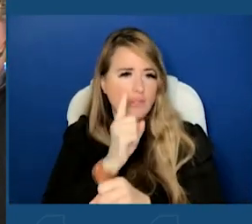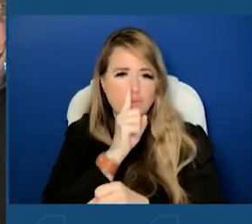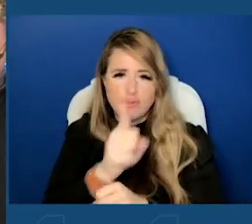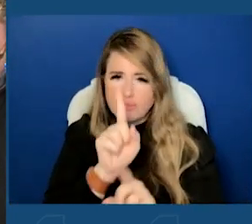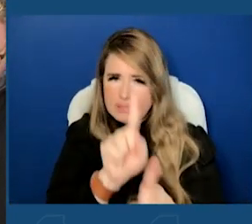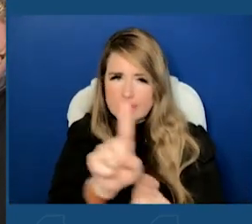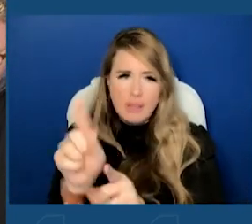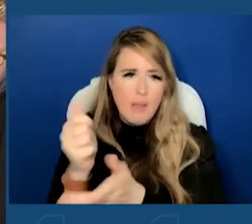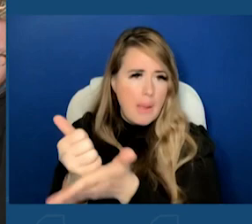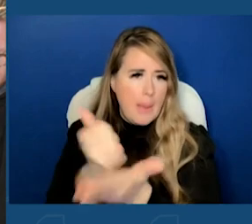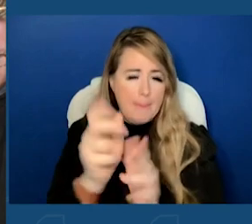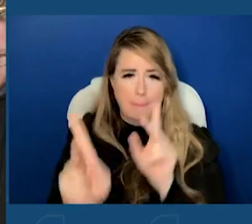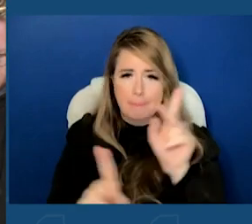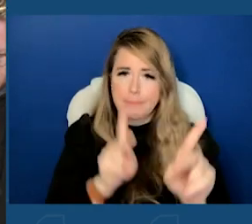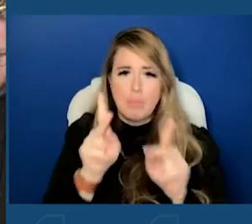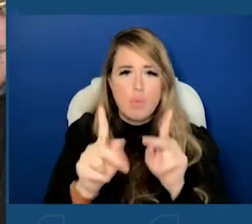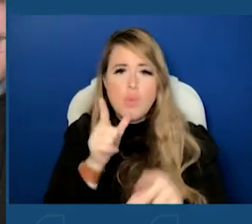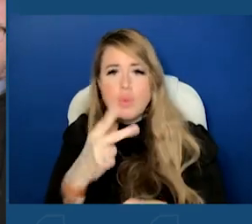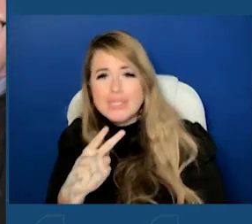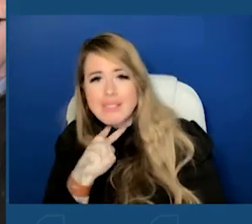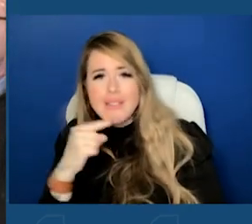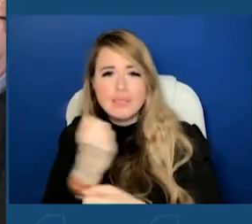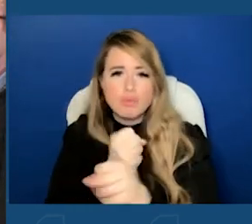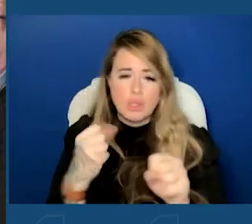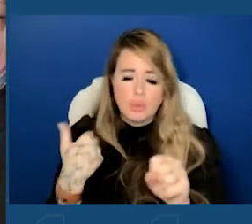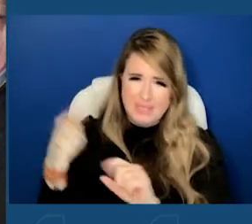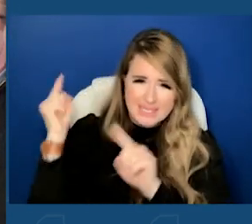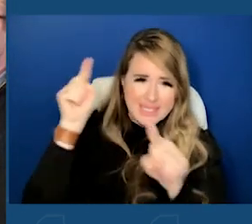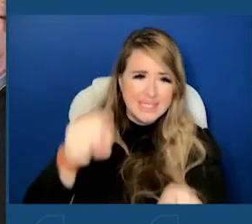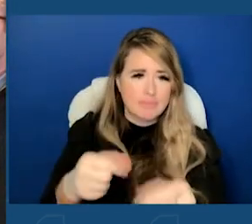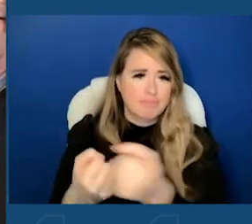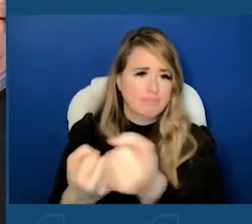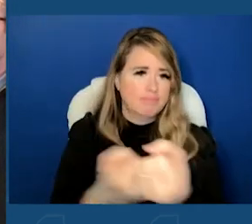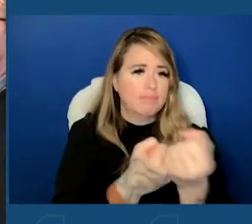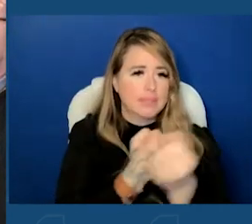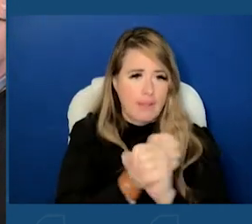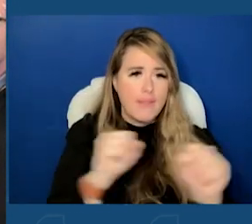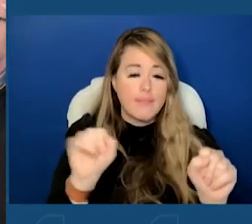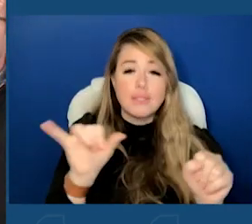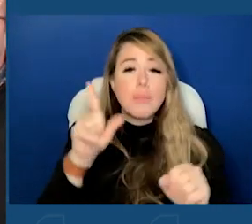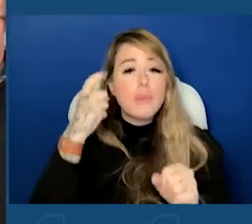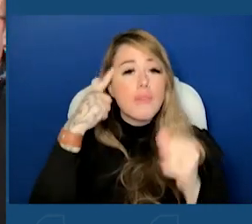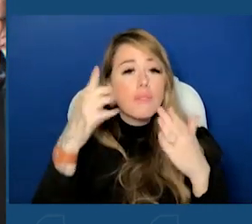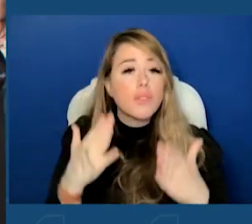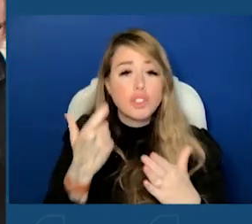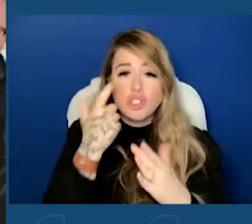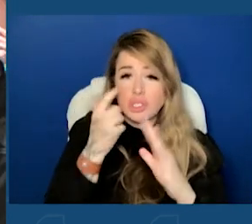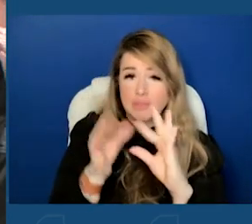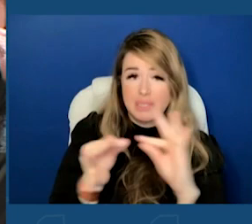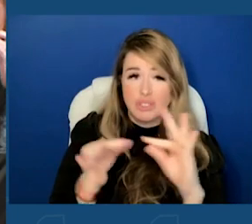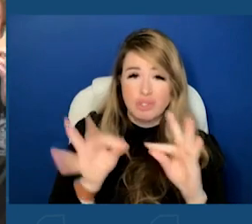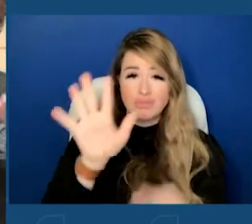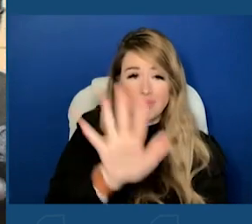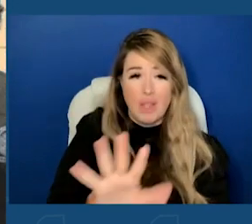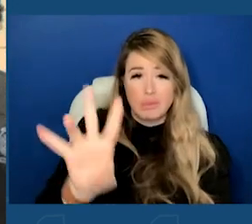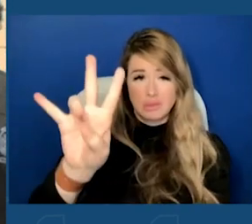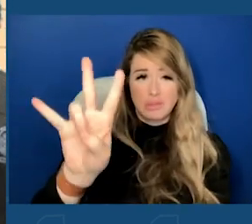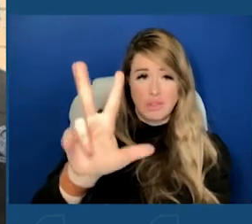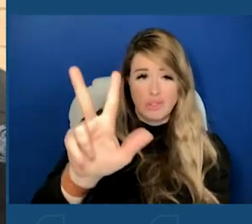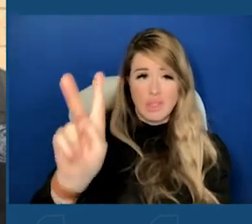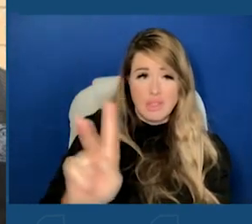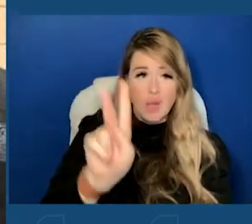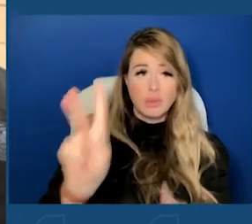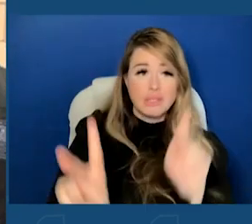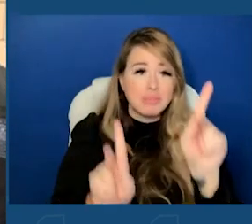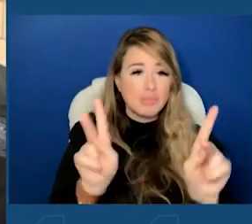may be in ambulances or need rescue. As the governor said, About 73,000 people are without